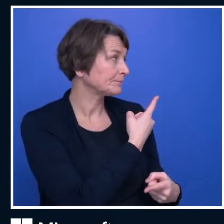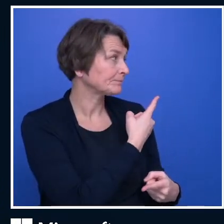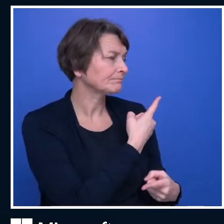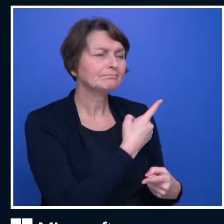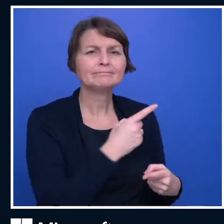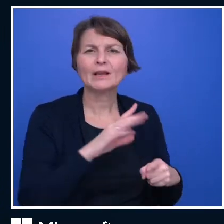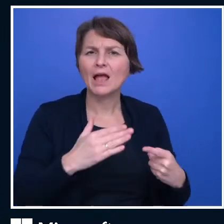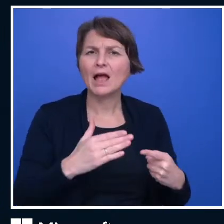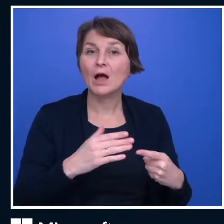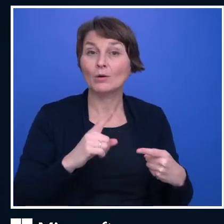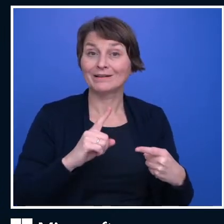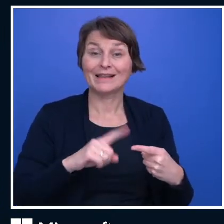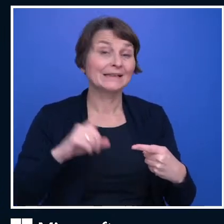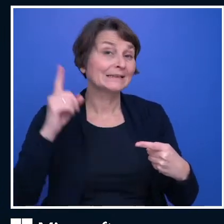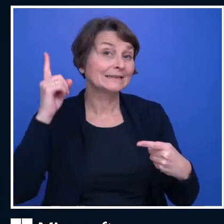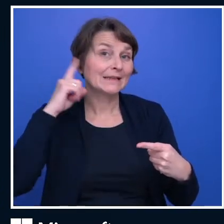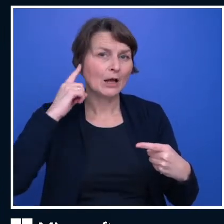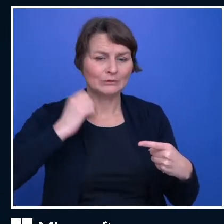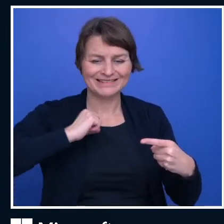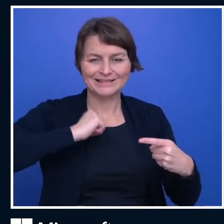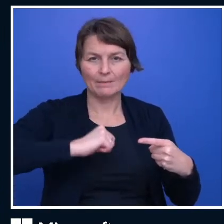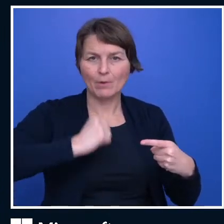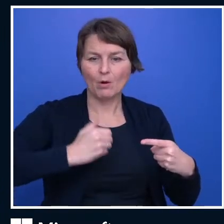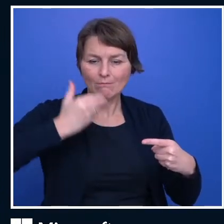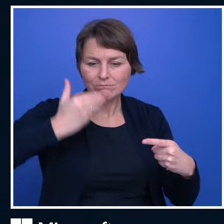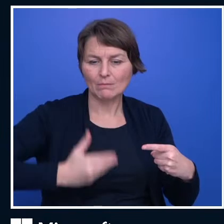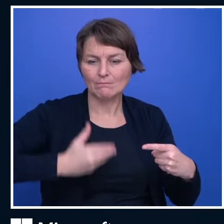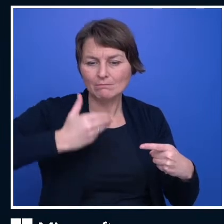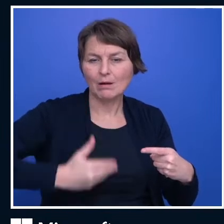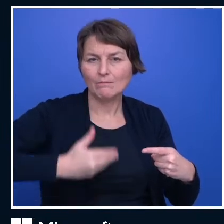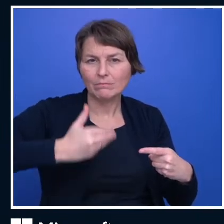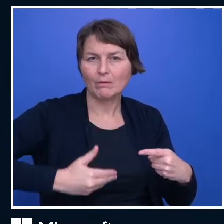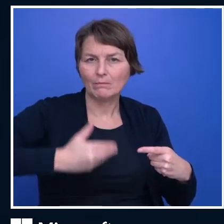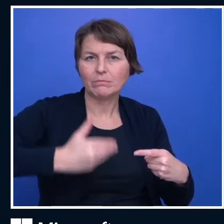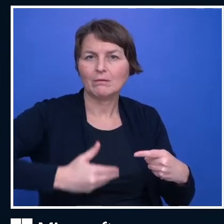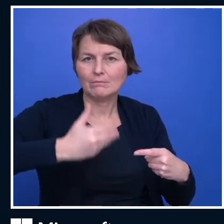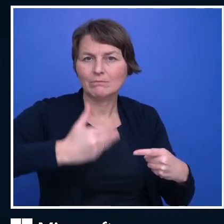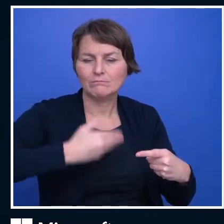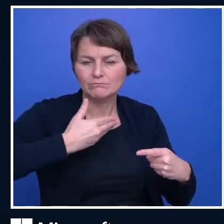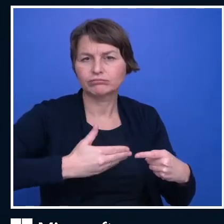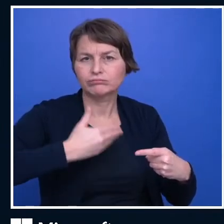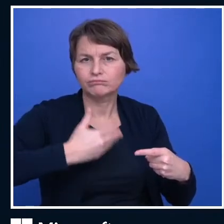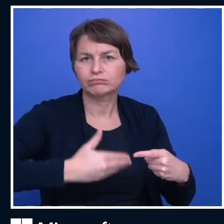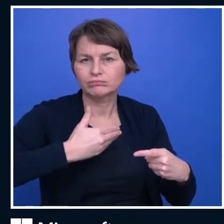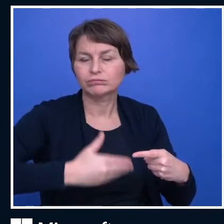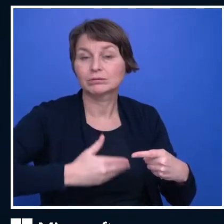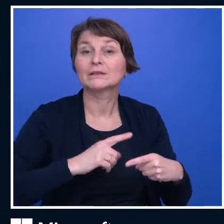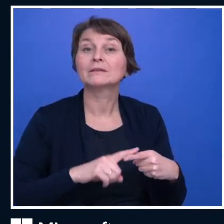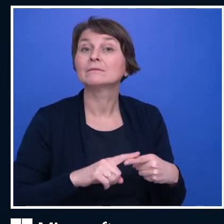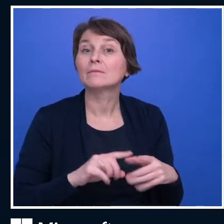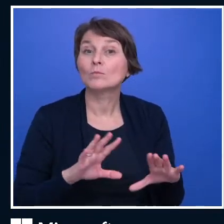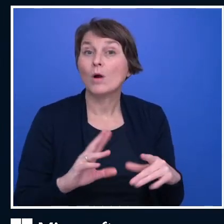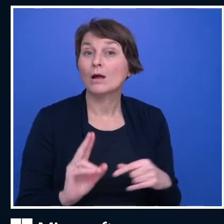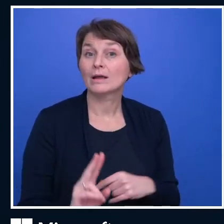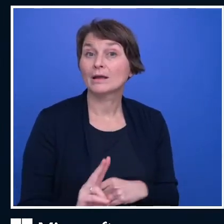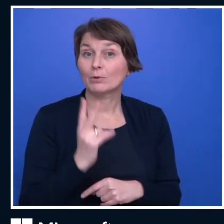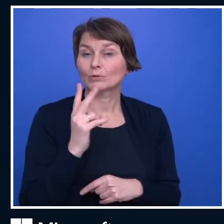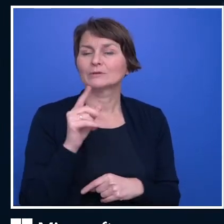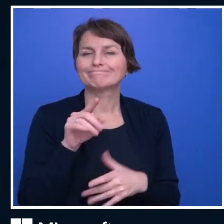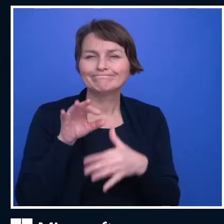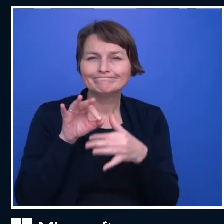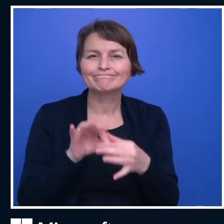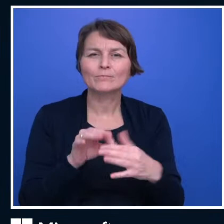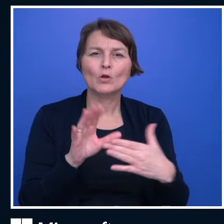of, you can say, music and other sounds. This is of importance with respect to music generation